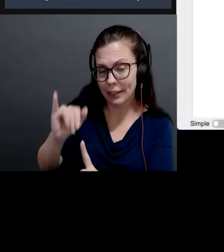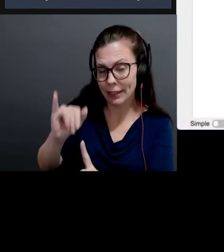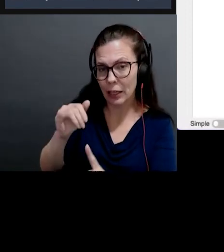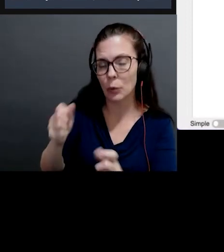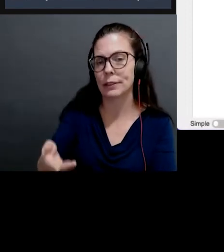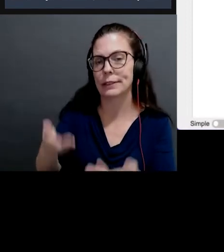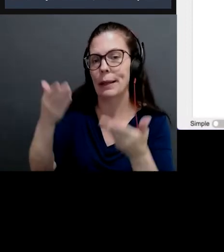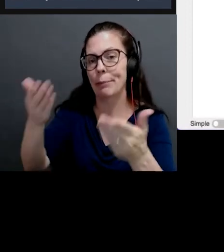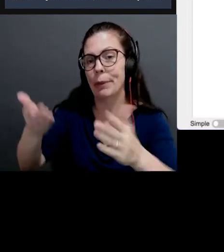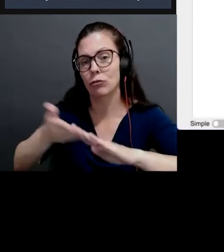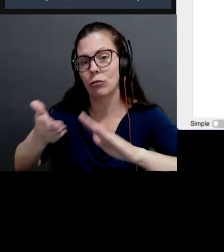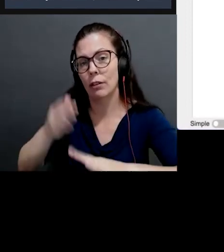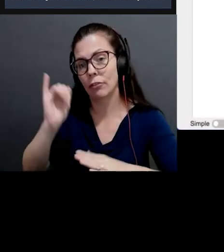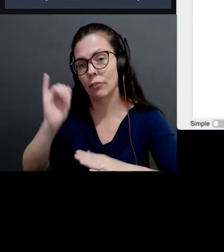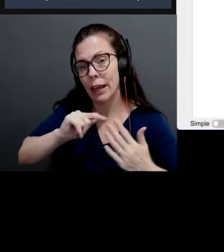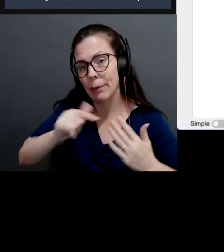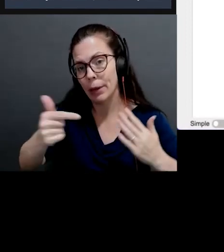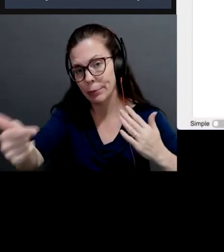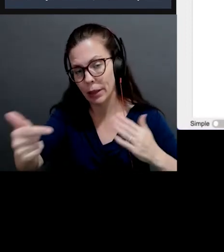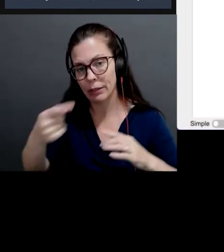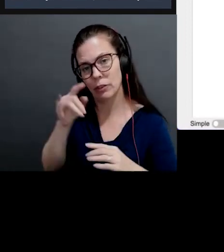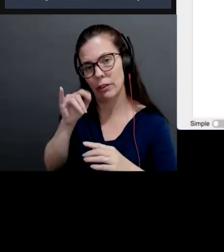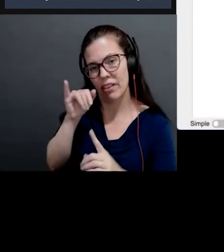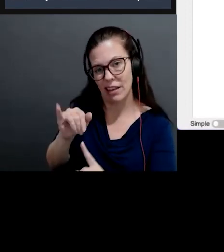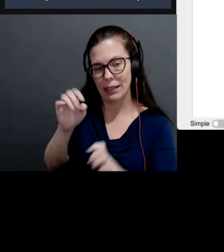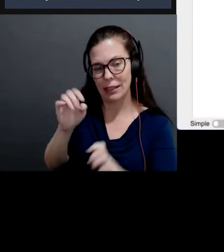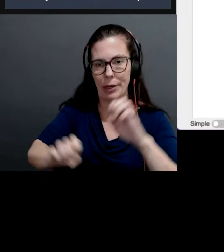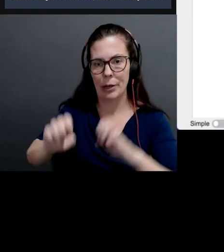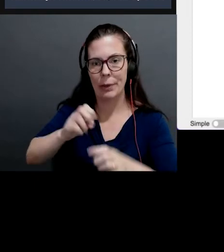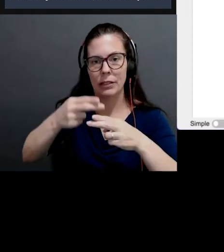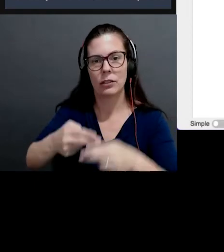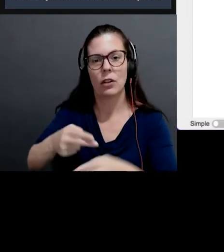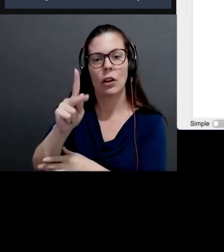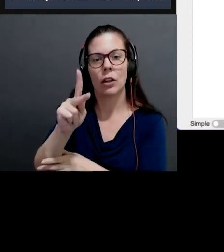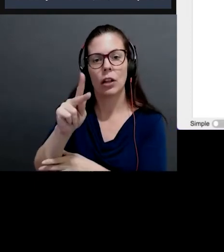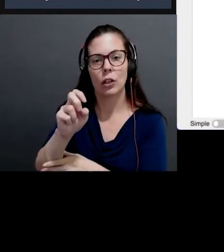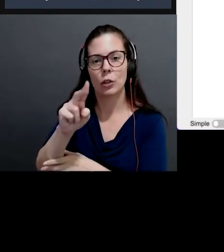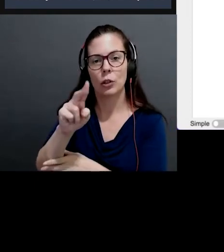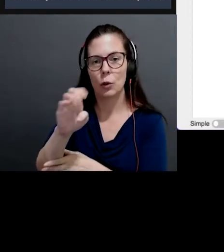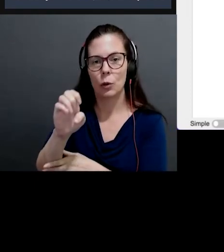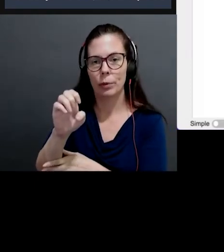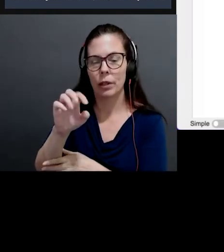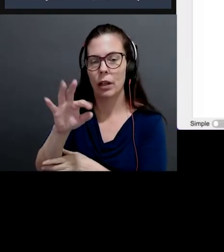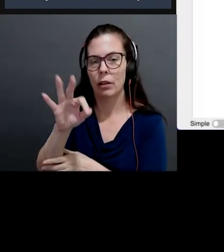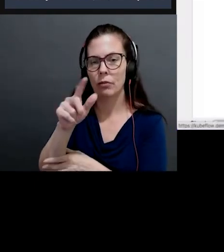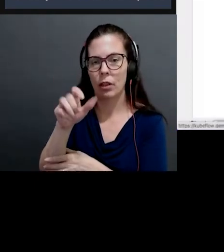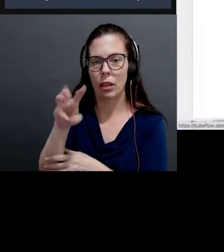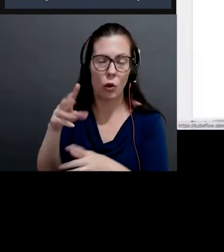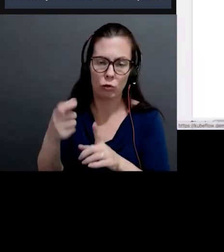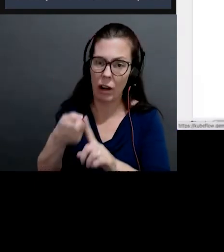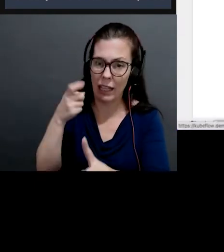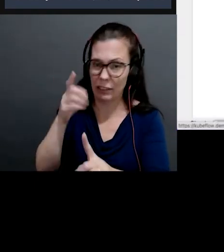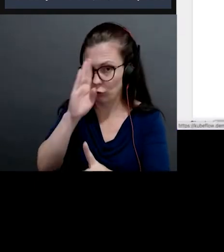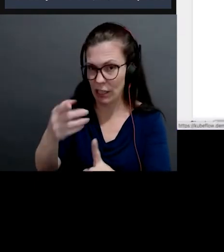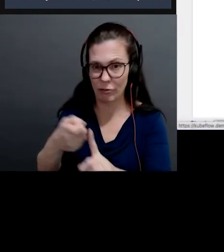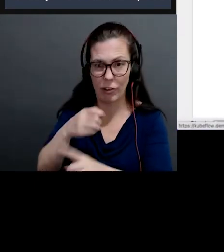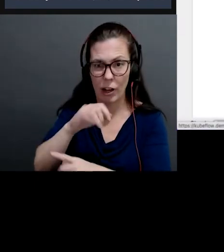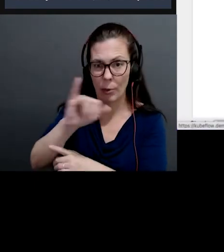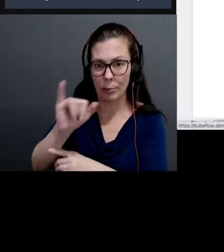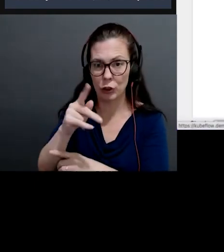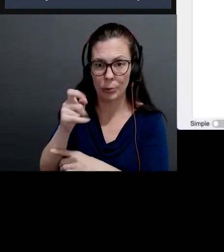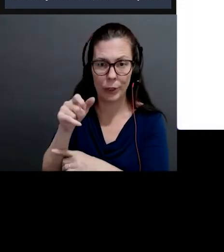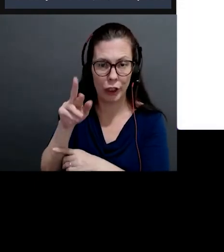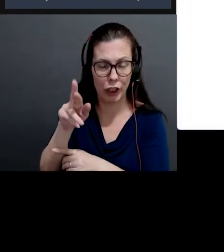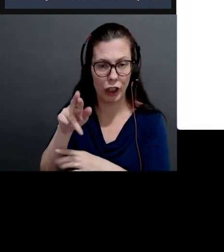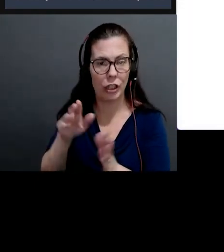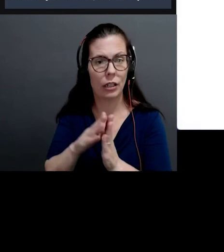particular pipeline for this particular experiment called Kubeflow, right from the Jupyter notebook. And from here, once you click on the